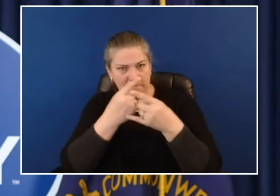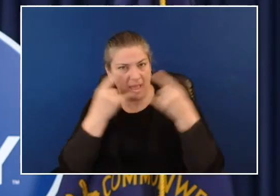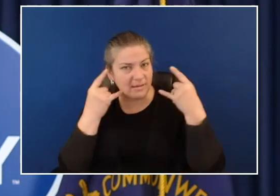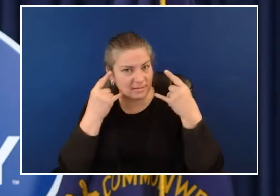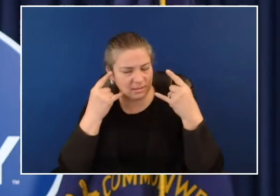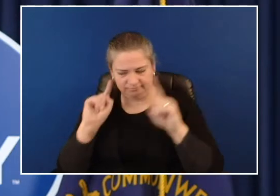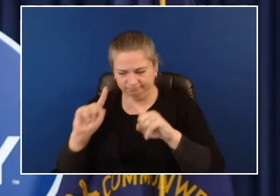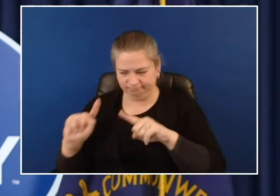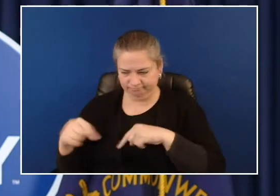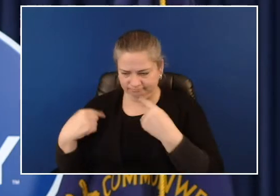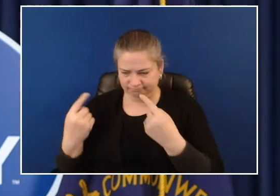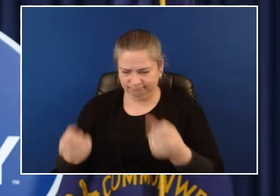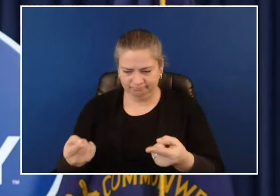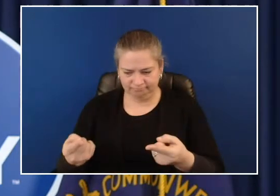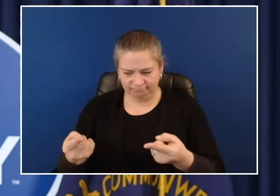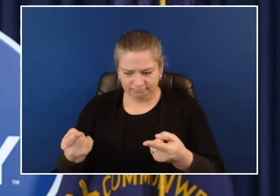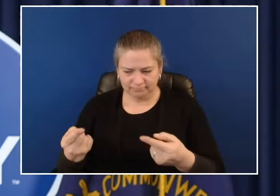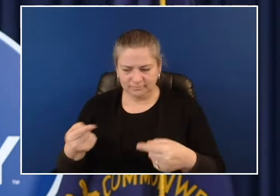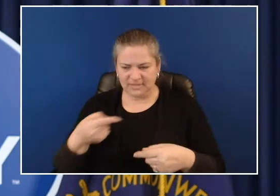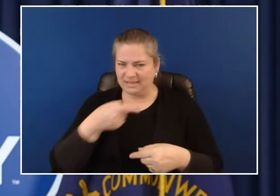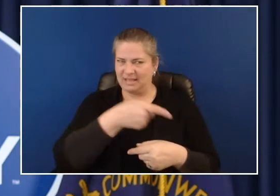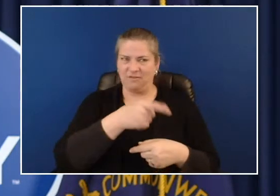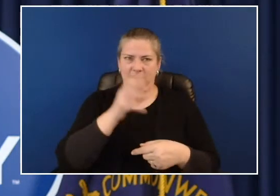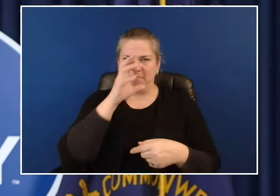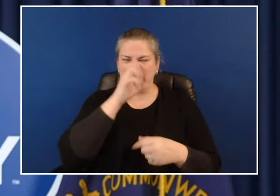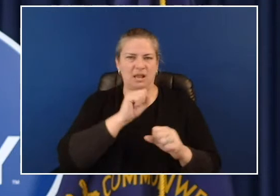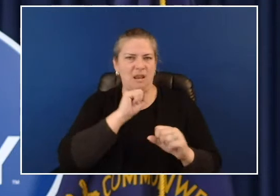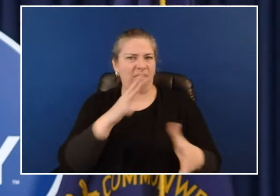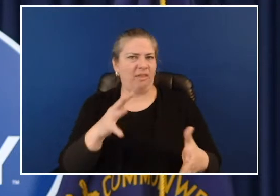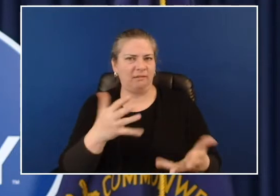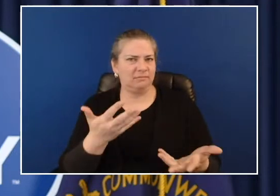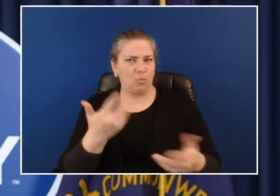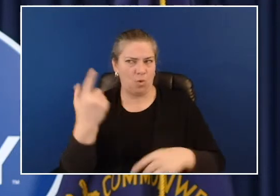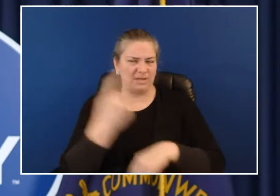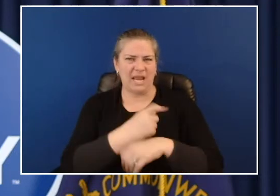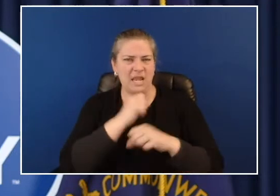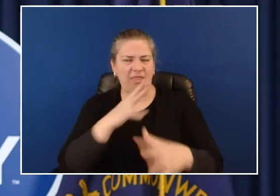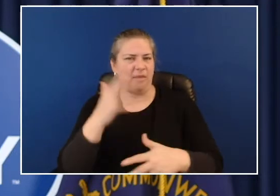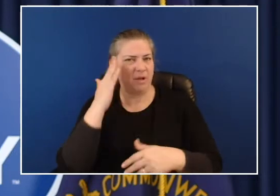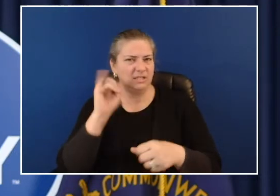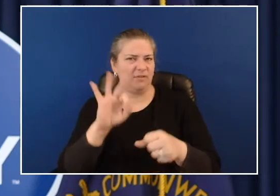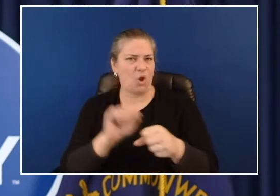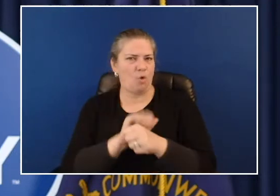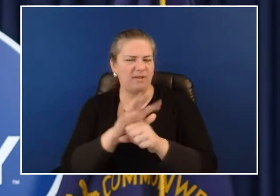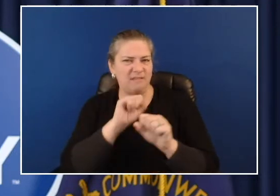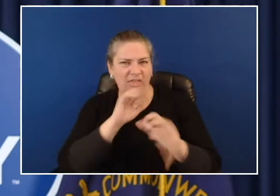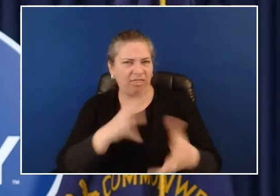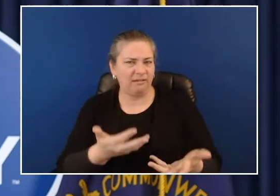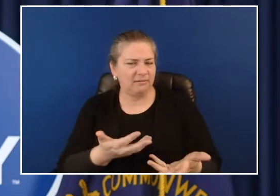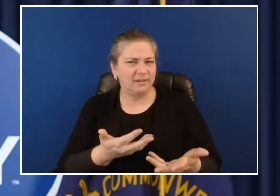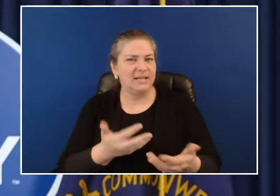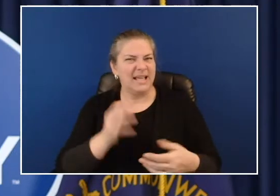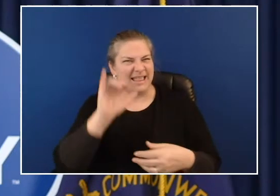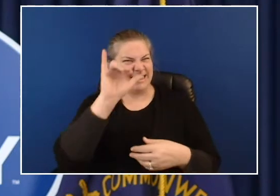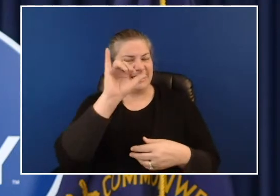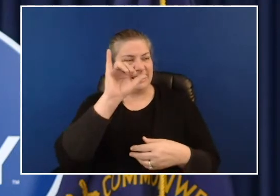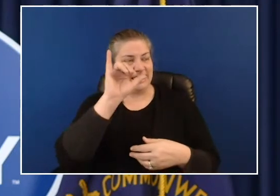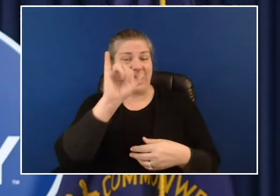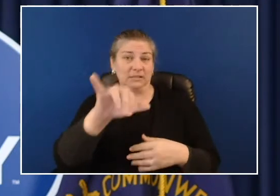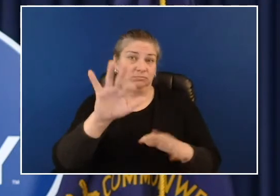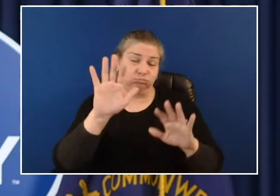the year, and they haven't missed a day because of COVID. I think that's a pretty special accomplishment that